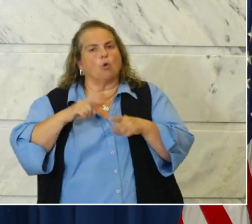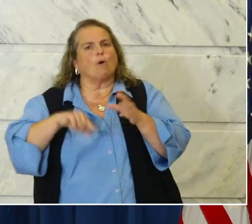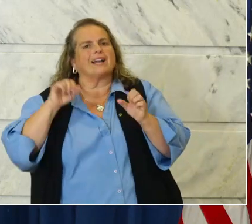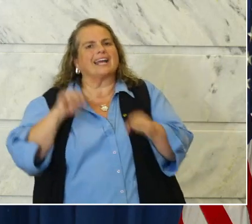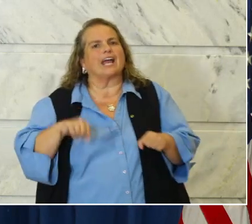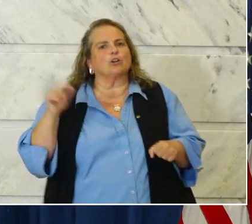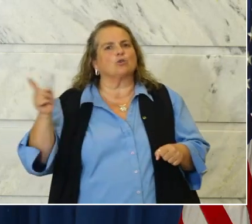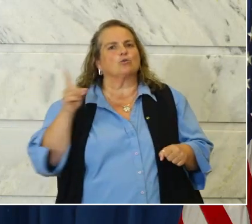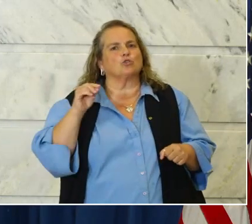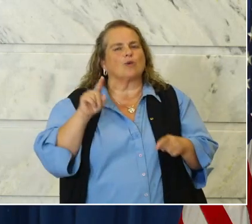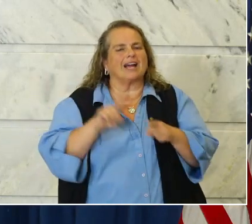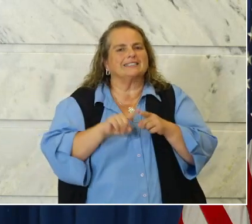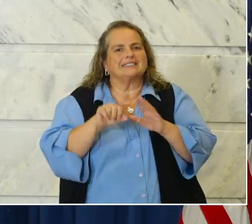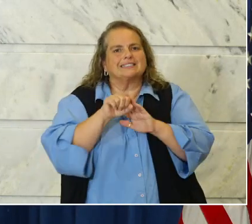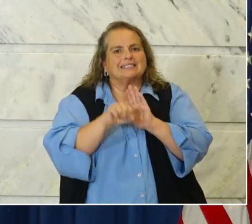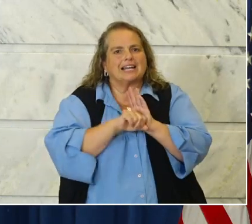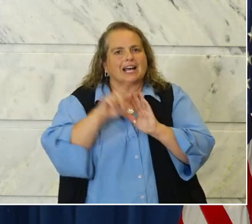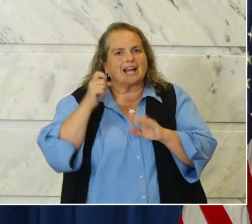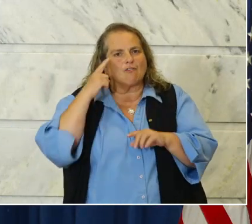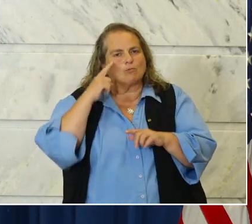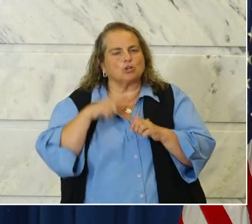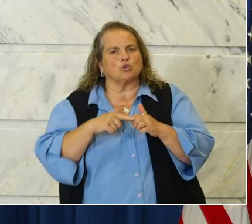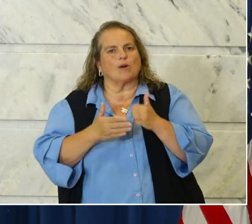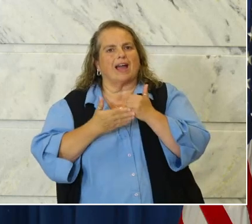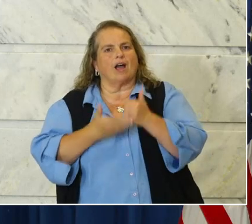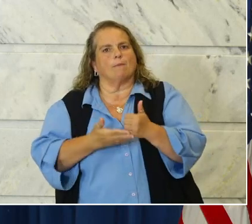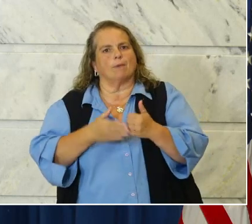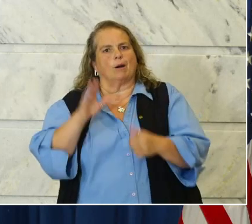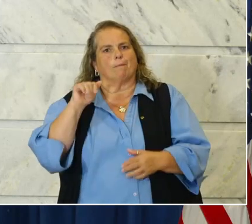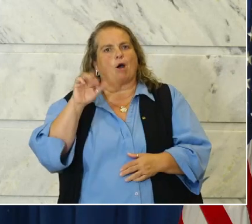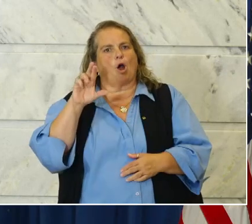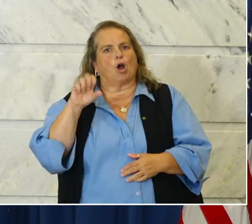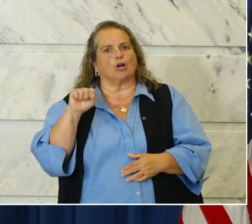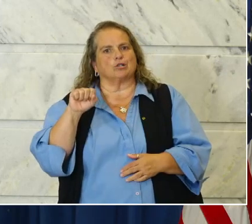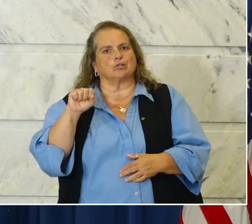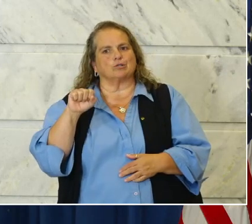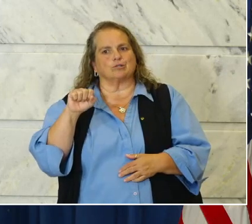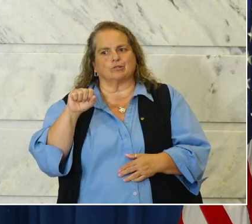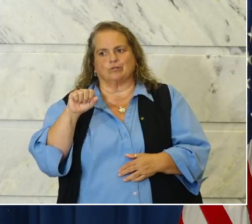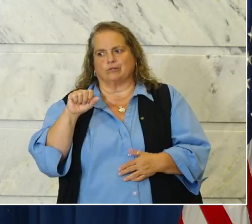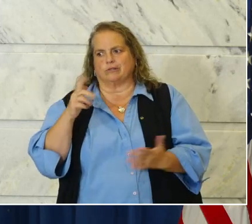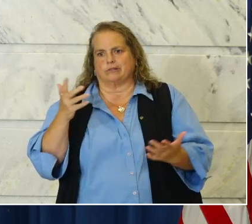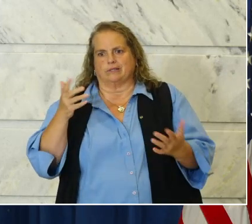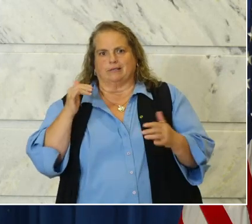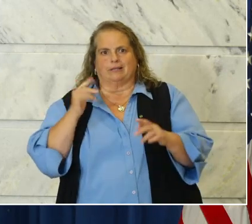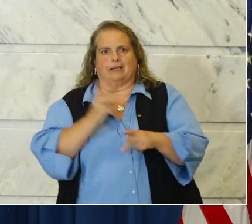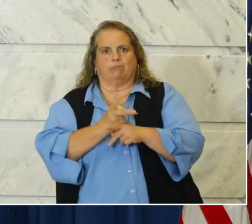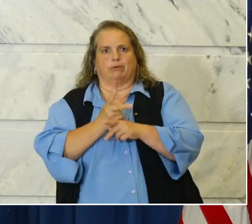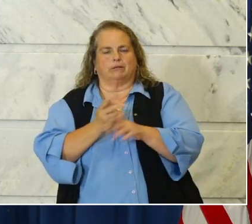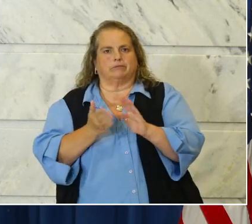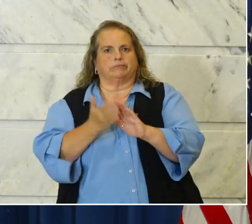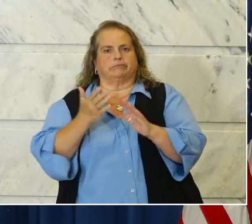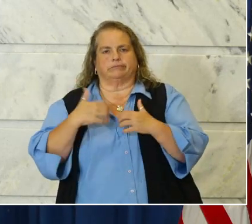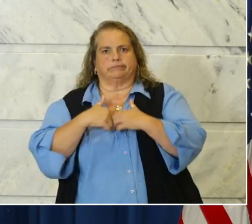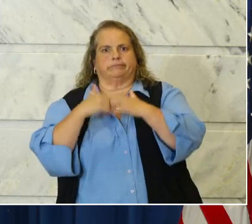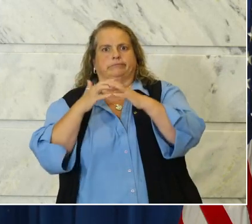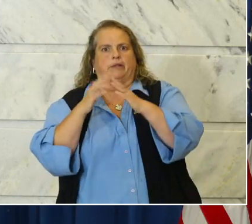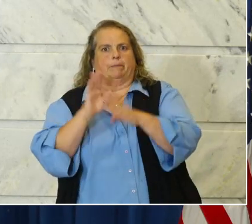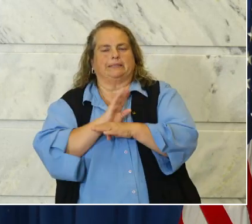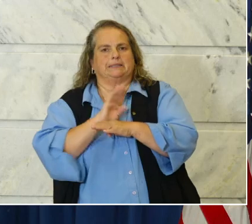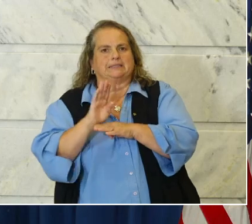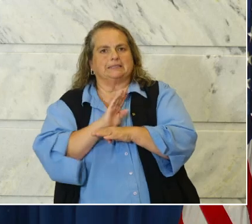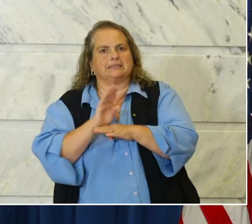do to help or stay afloat over 2 weeks? And it seems like it's going